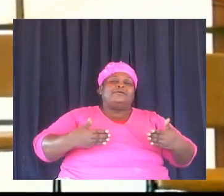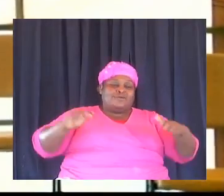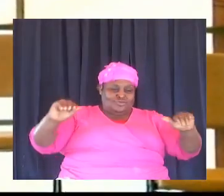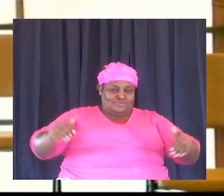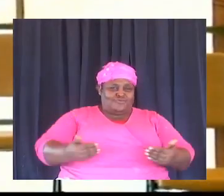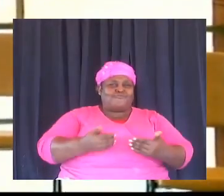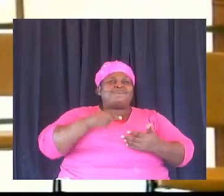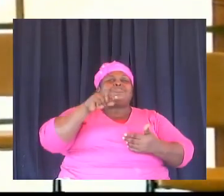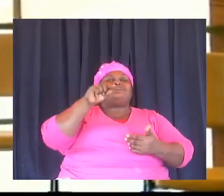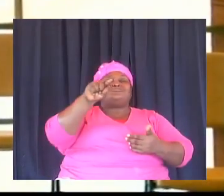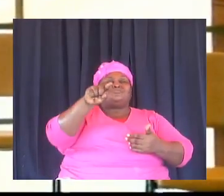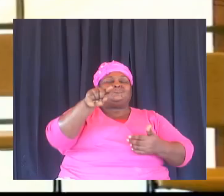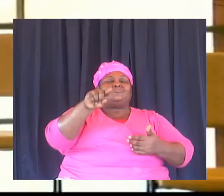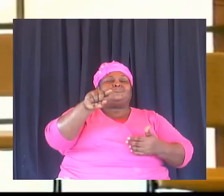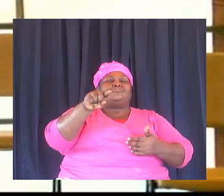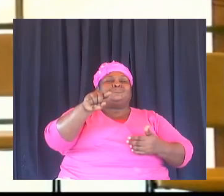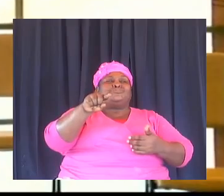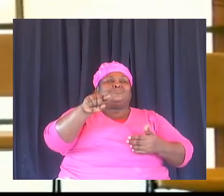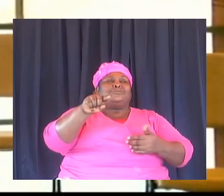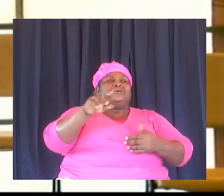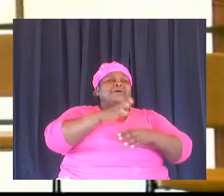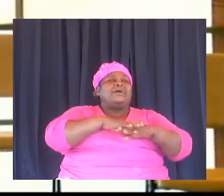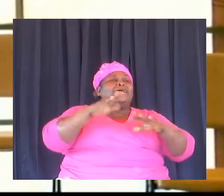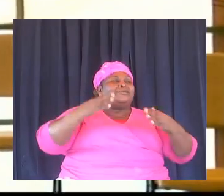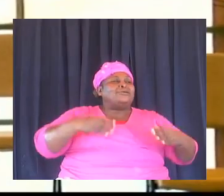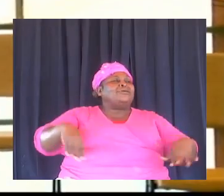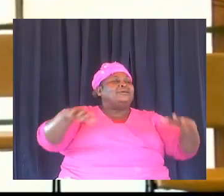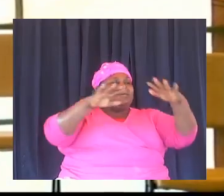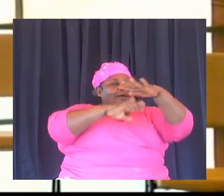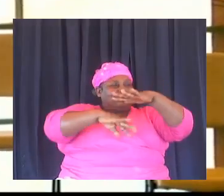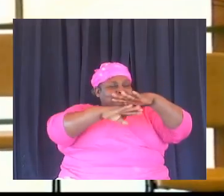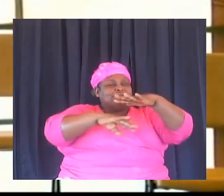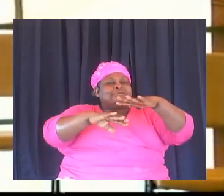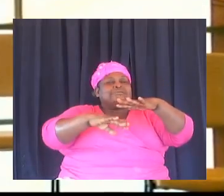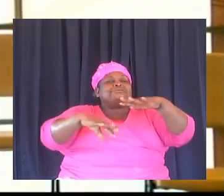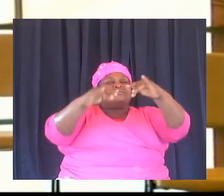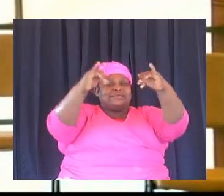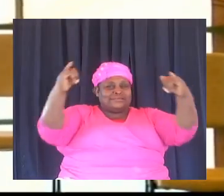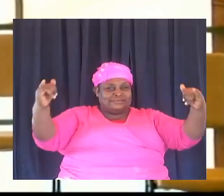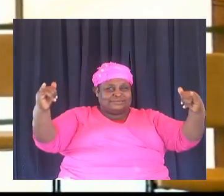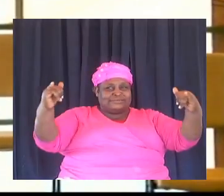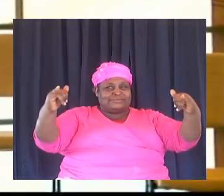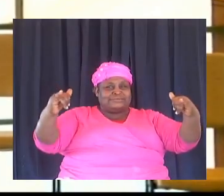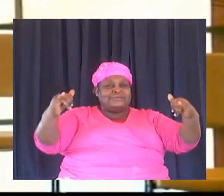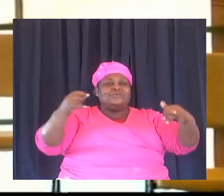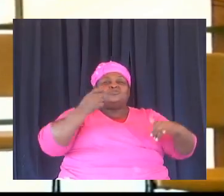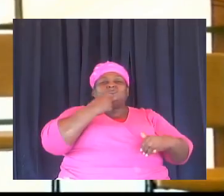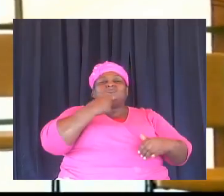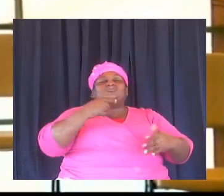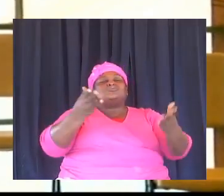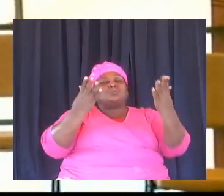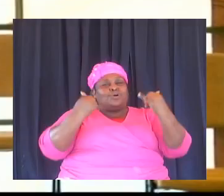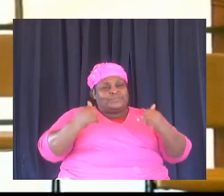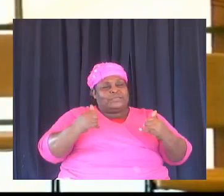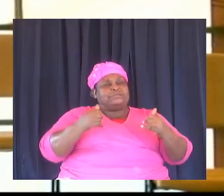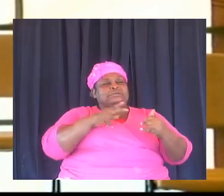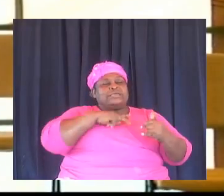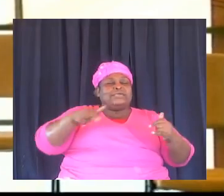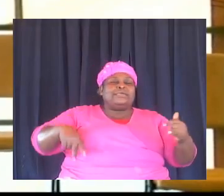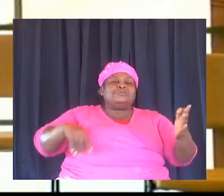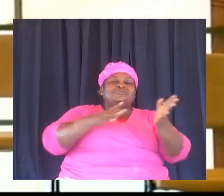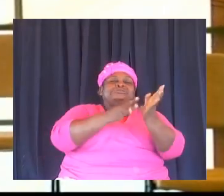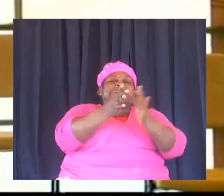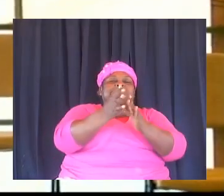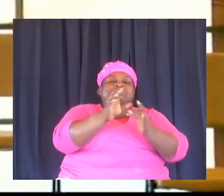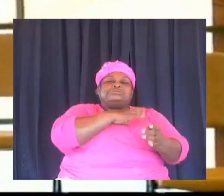the sanctuary. I greet you in the wonderful name of Jesus Christ, our King. So very good to see you all,